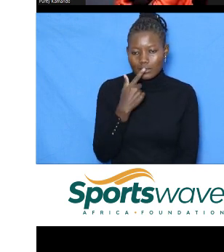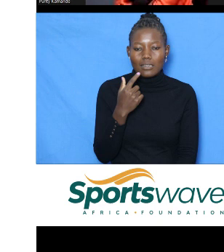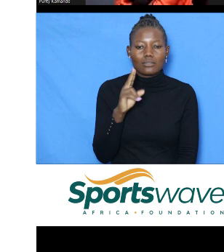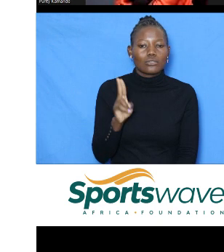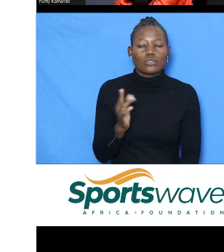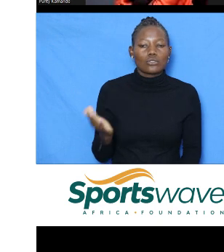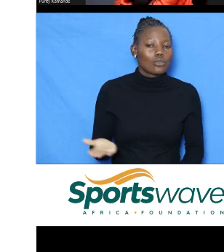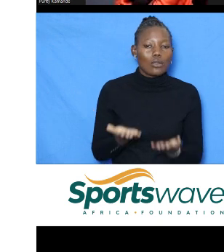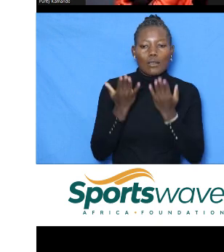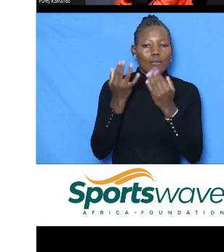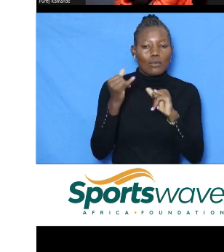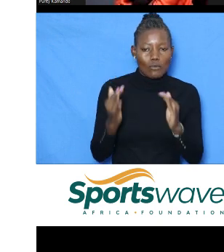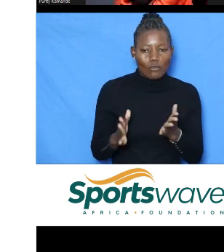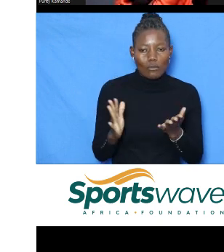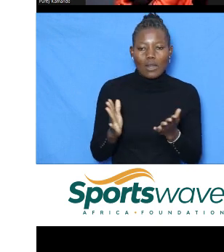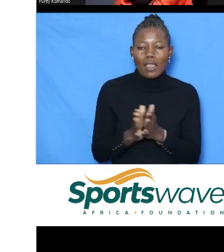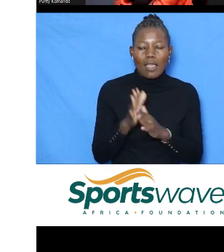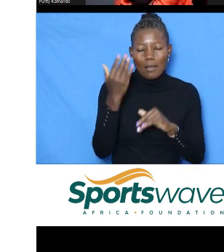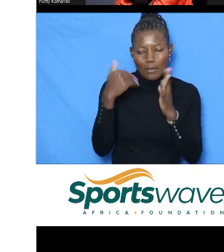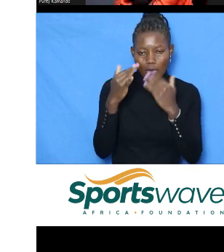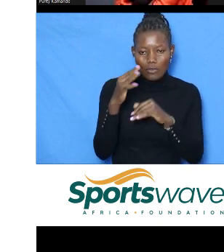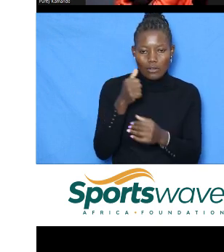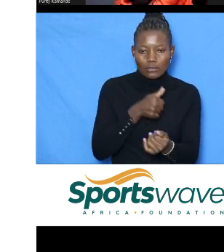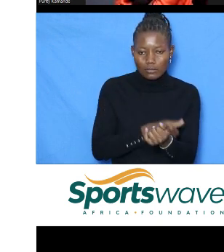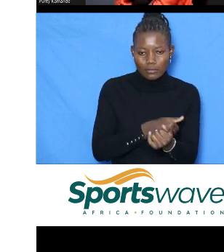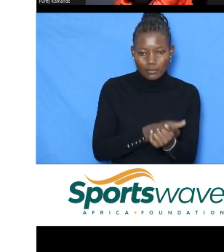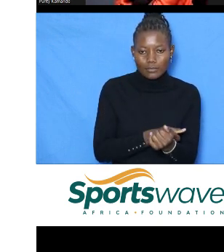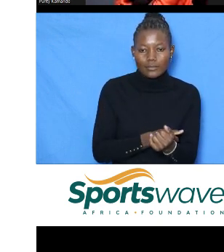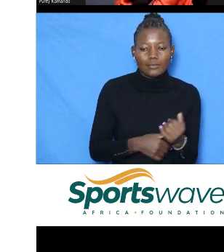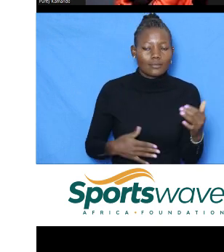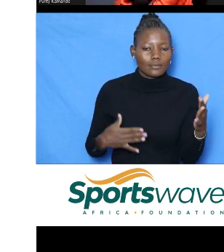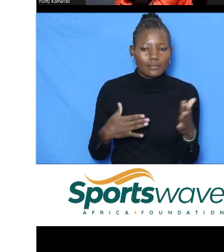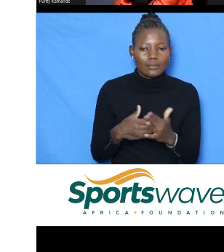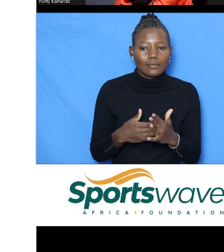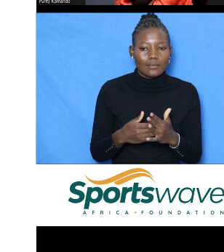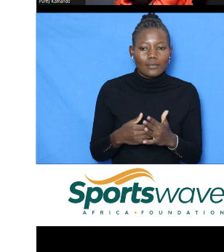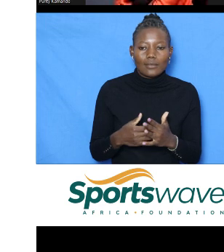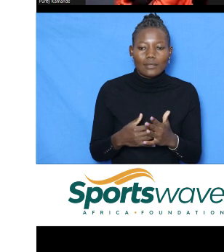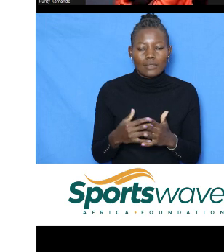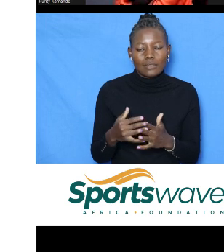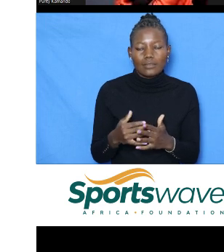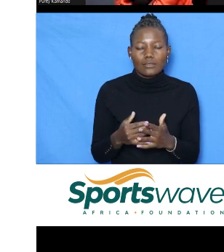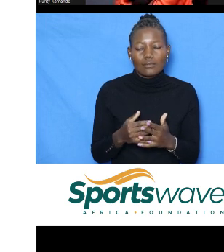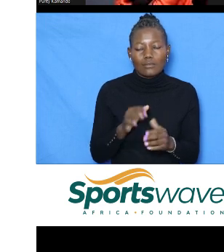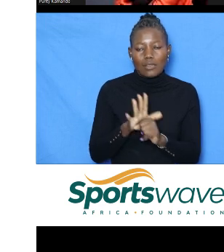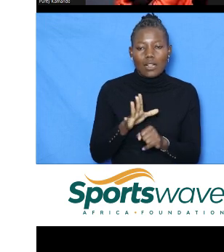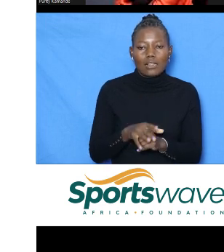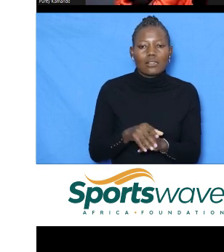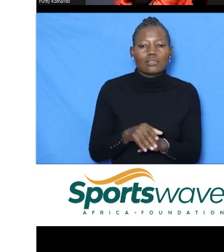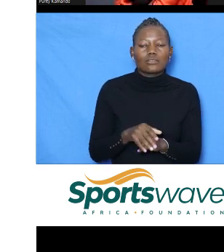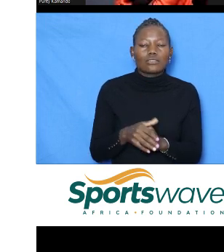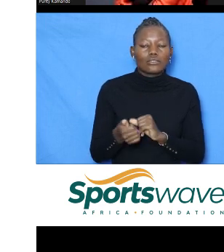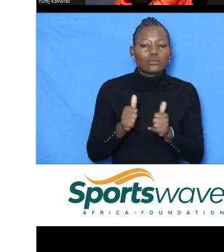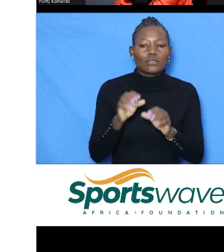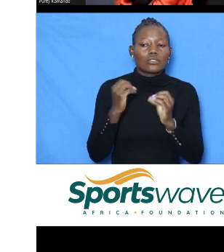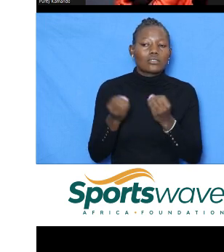improve athletic performance. Doping is unethical and is prohibited by most sporting organizations. For